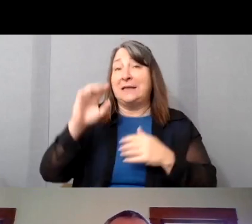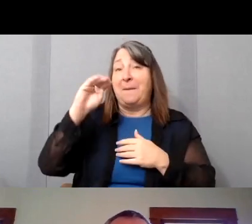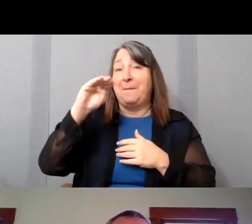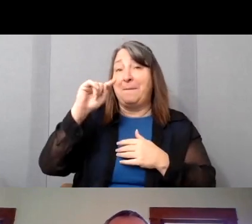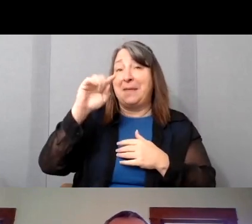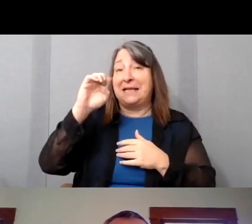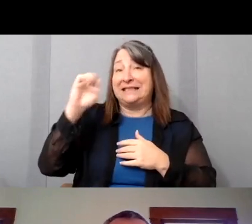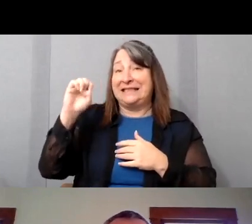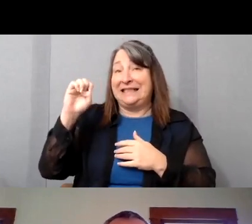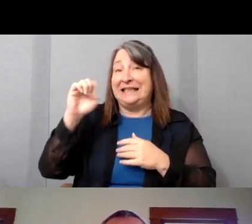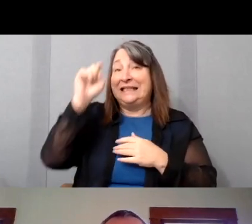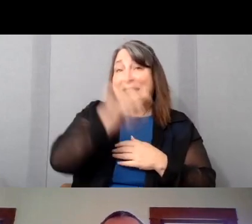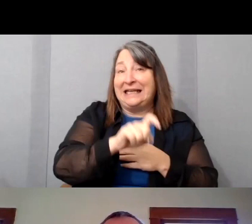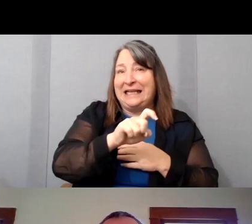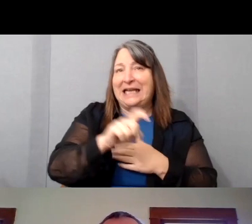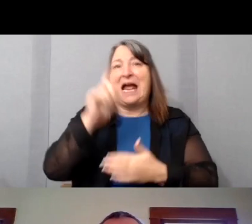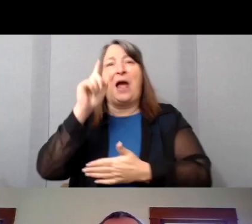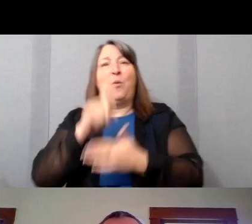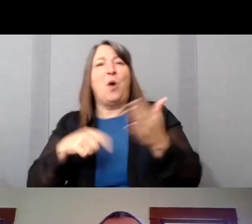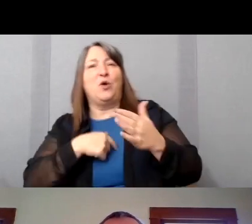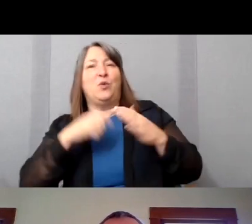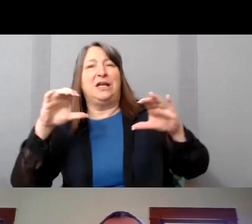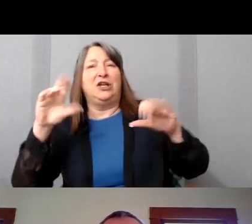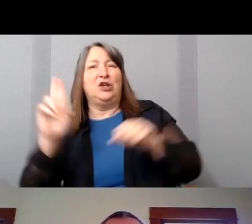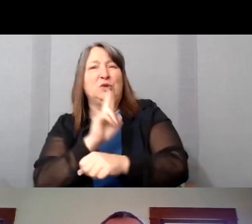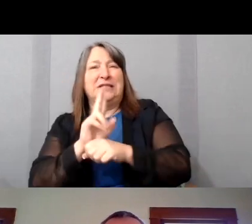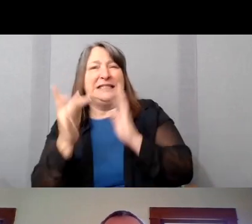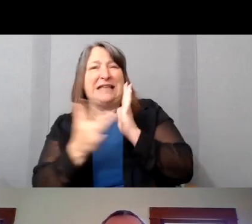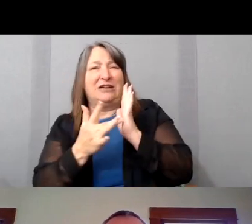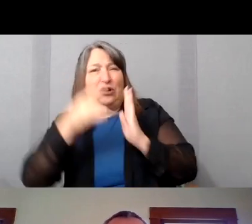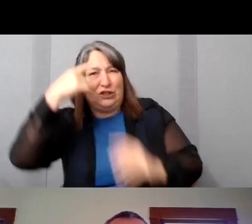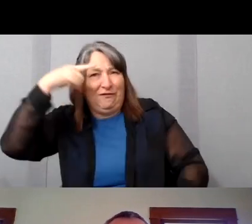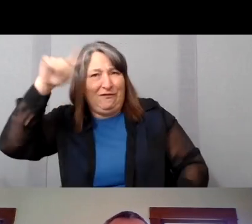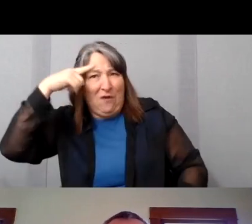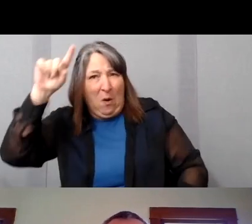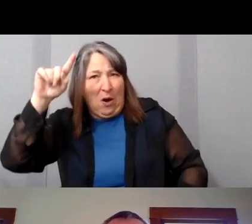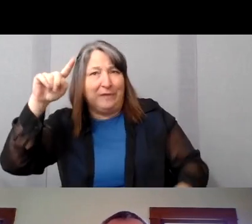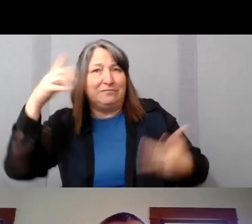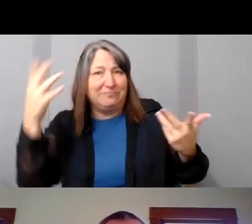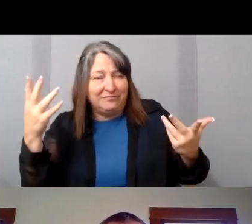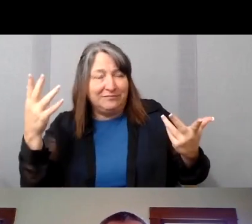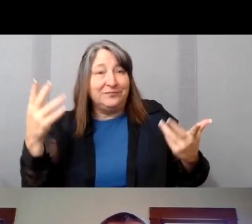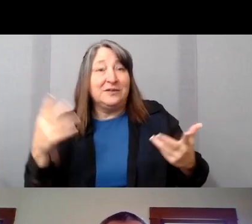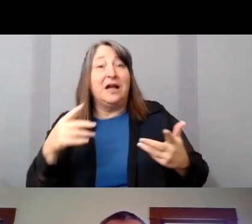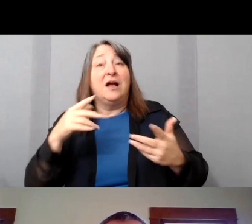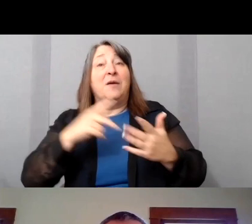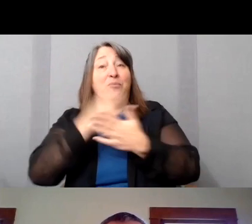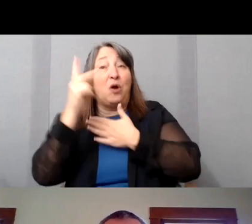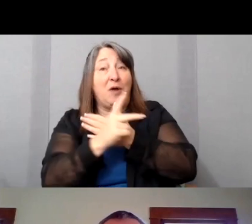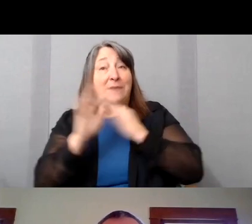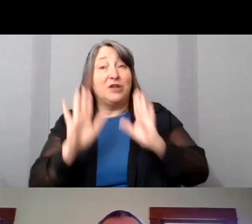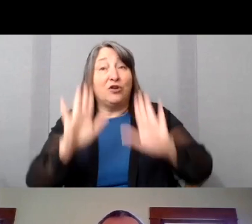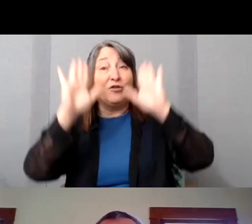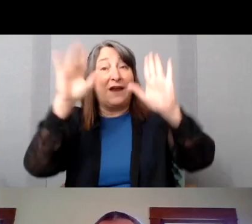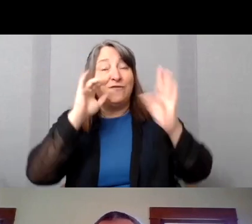done with the technology, right? These programs are great at reaching isolated young people, as I just